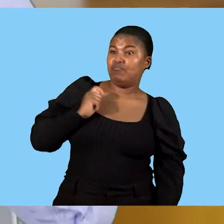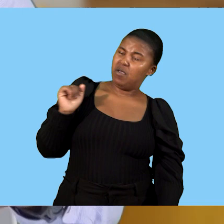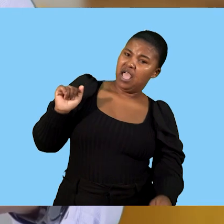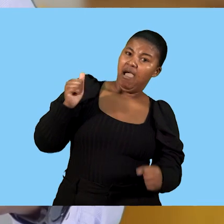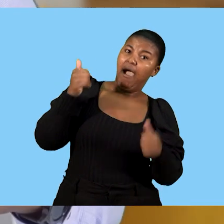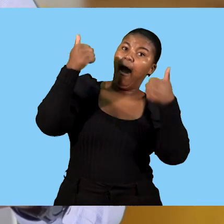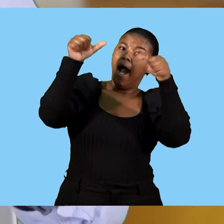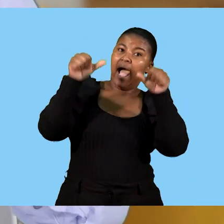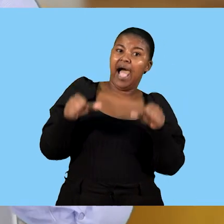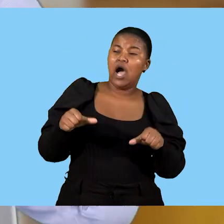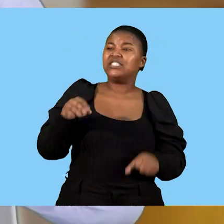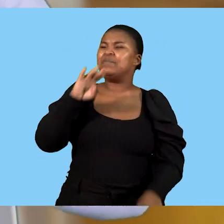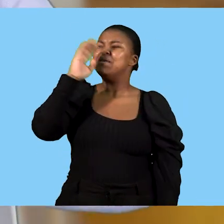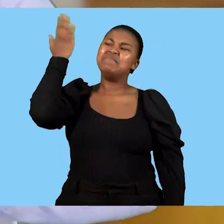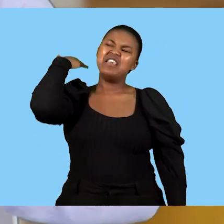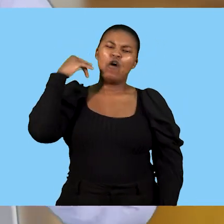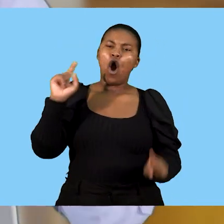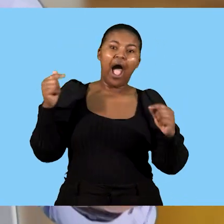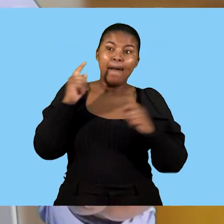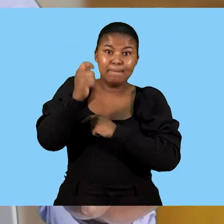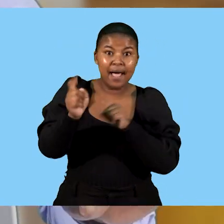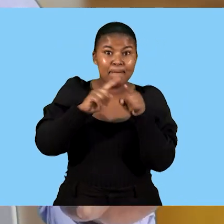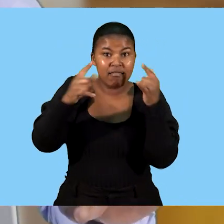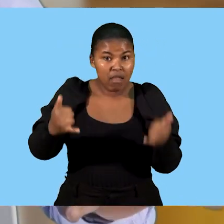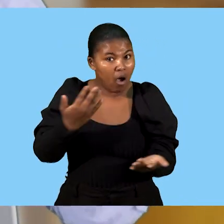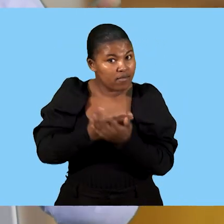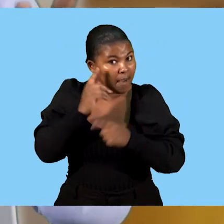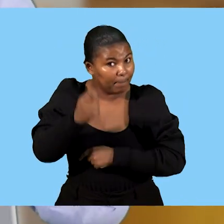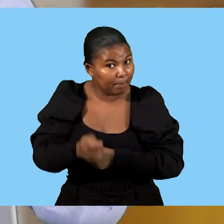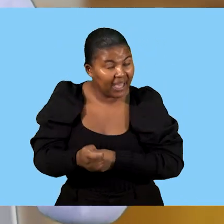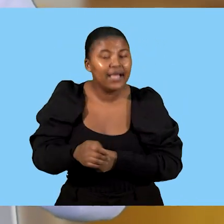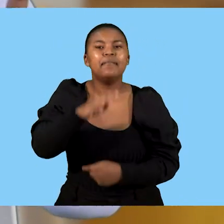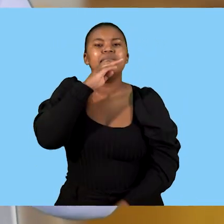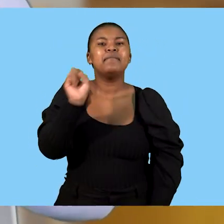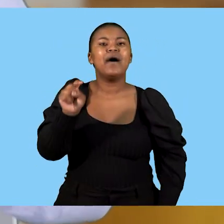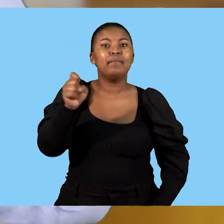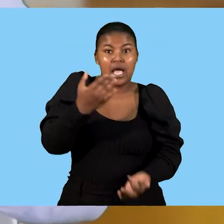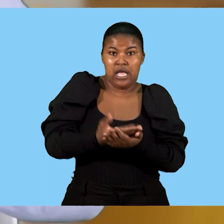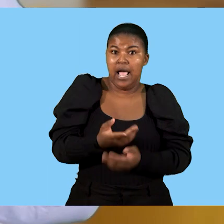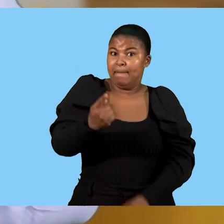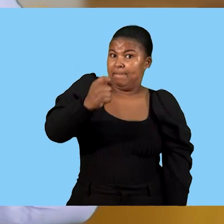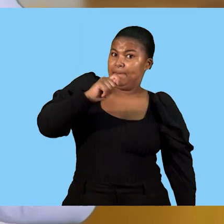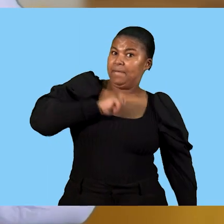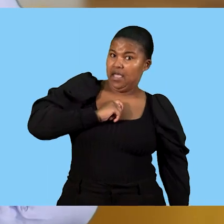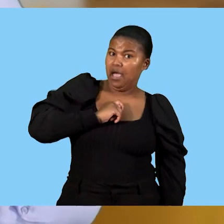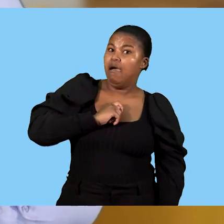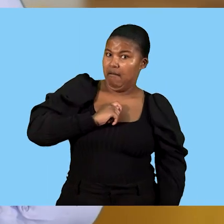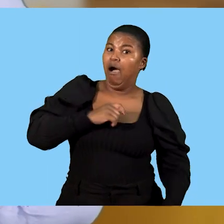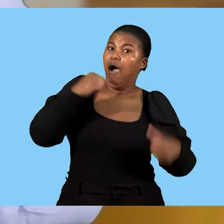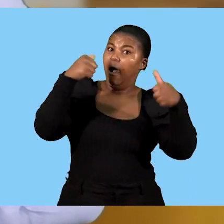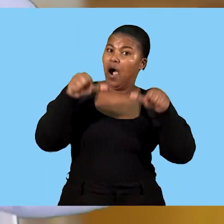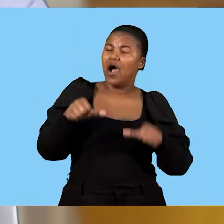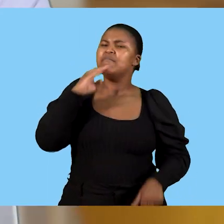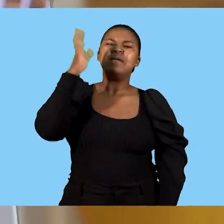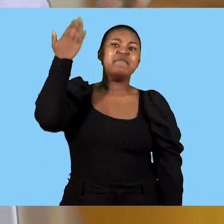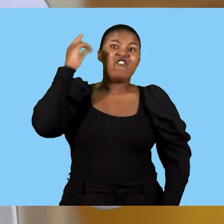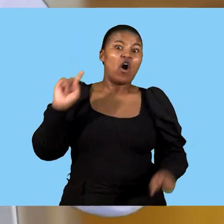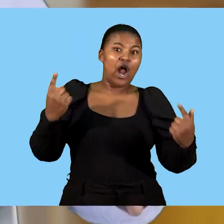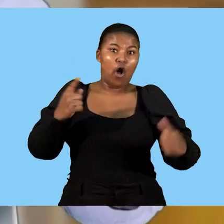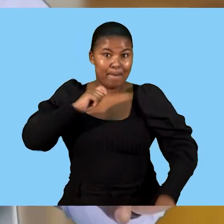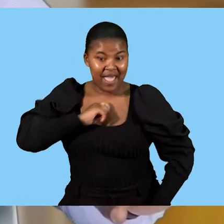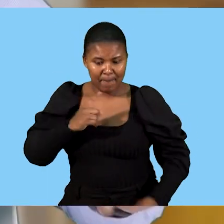the account that we were not able to pay in the past. The moment they are able to pay that account that they were not able